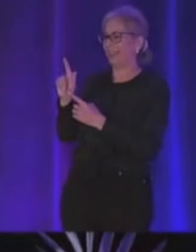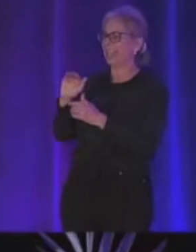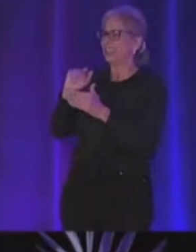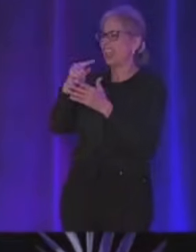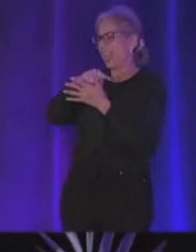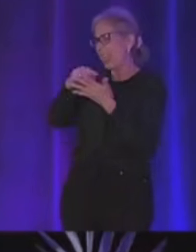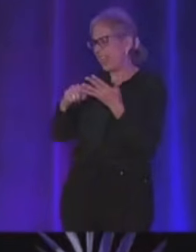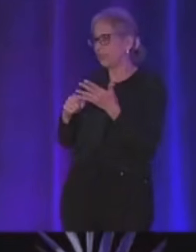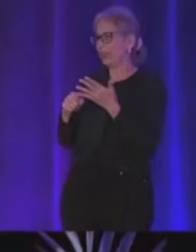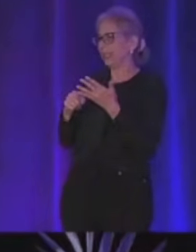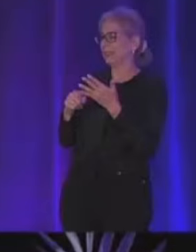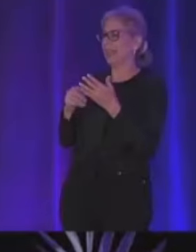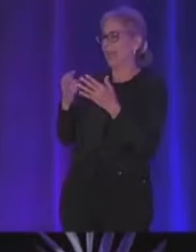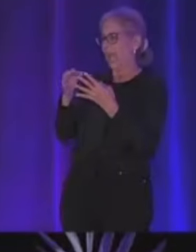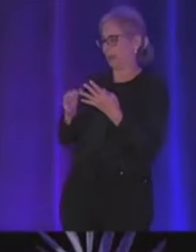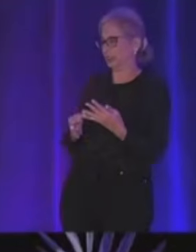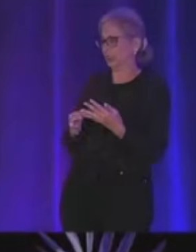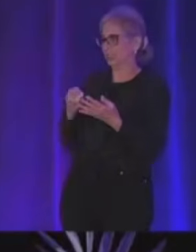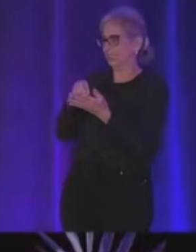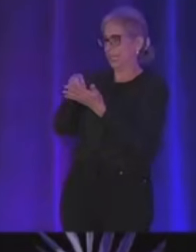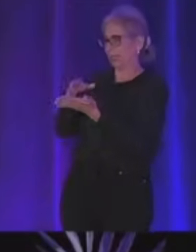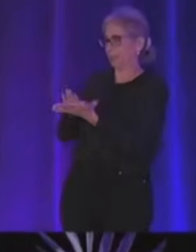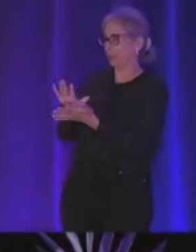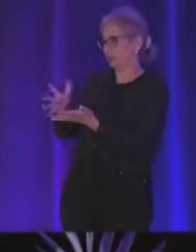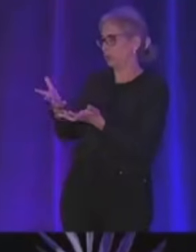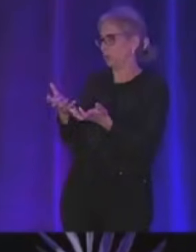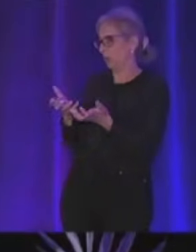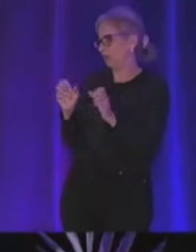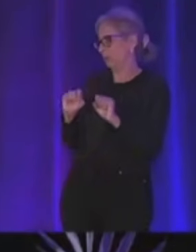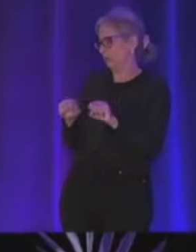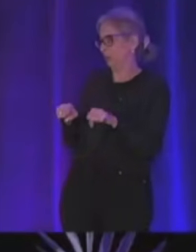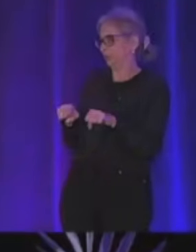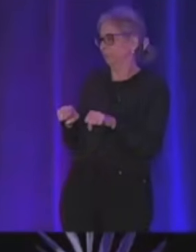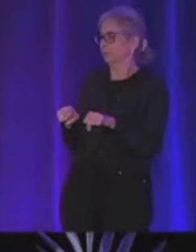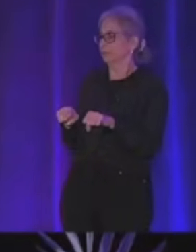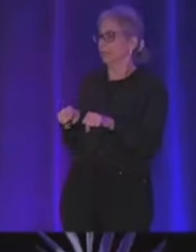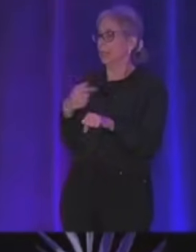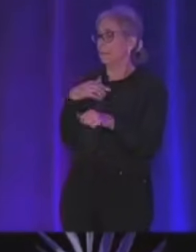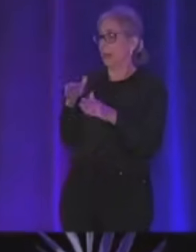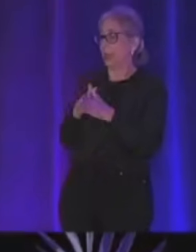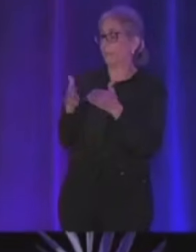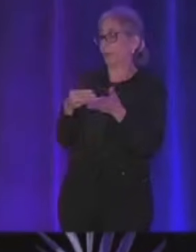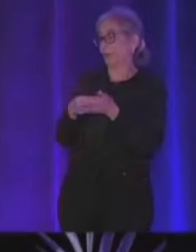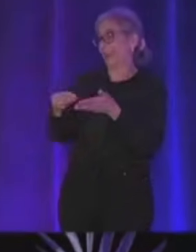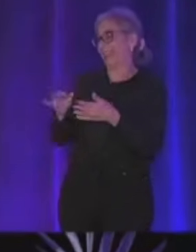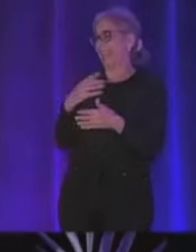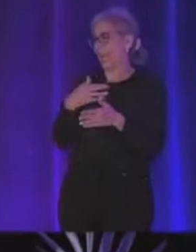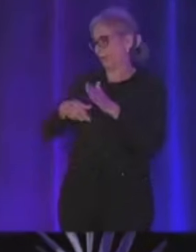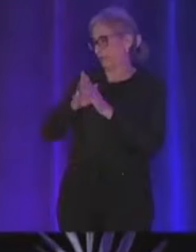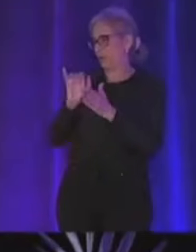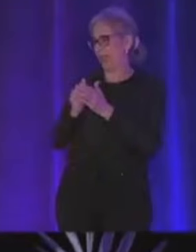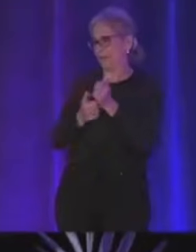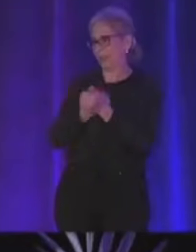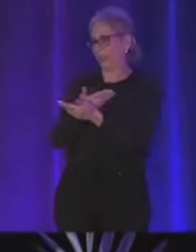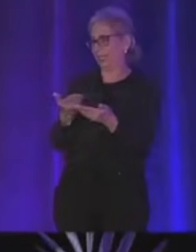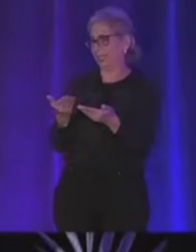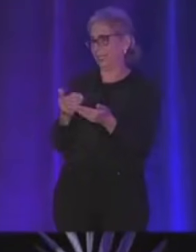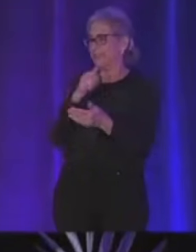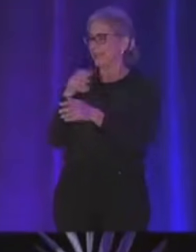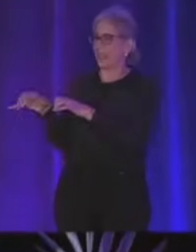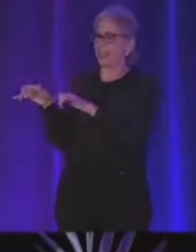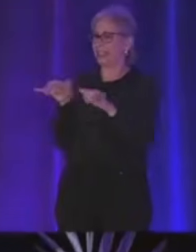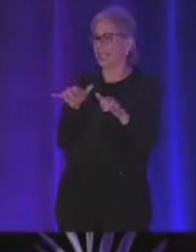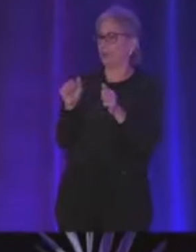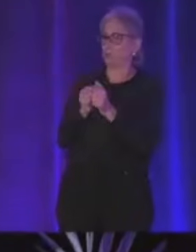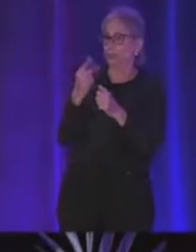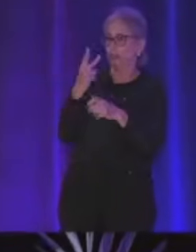the compiler options documentation you could possibly want. Also, buy my book, I go over it. Now, again, not the same between two